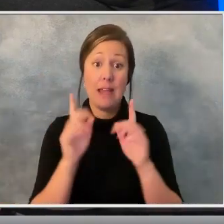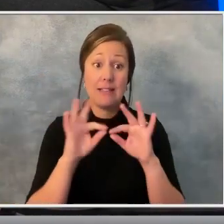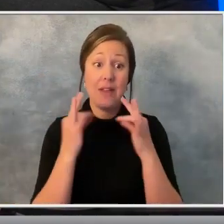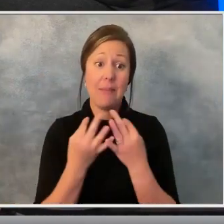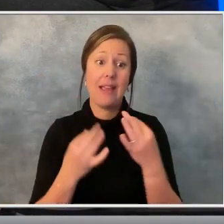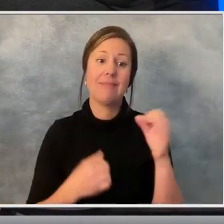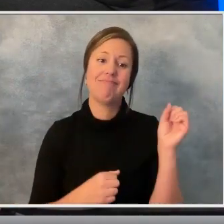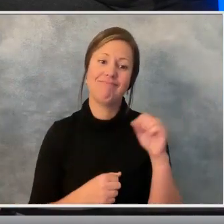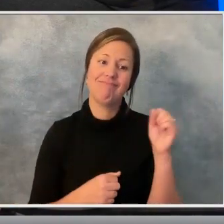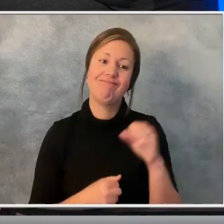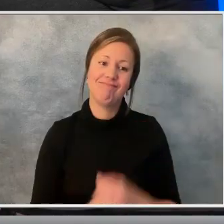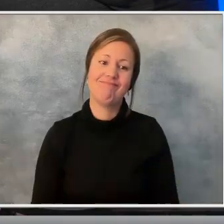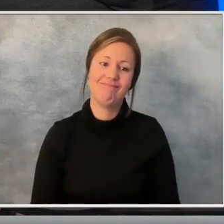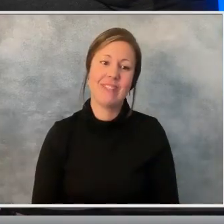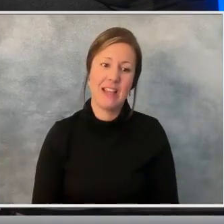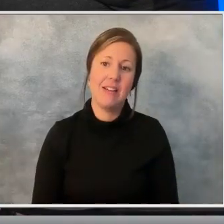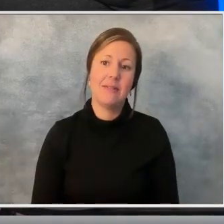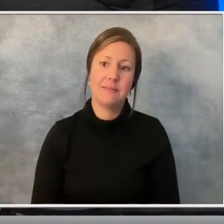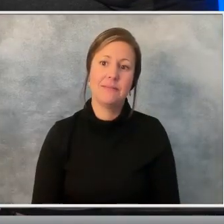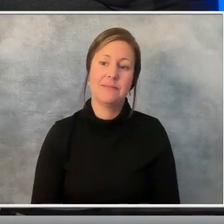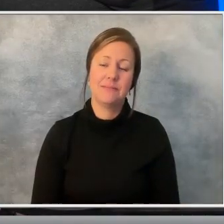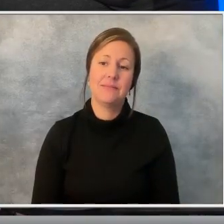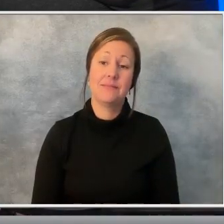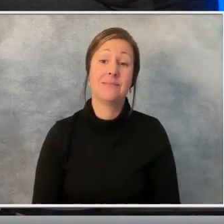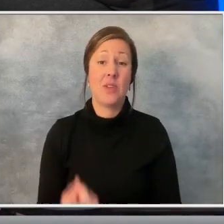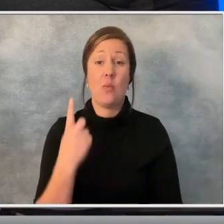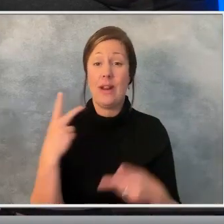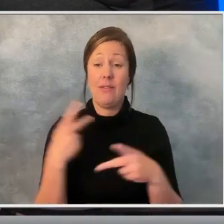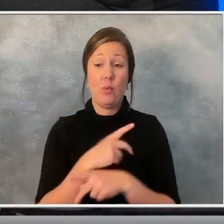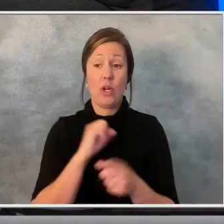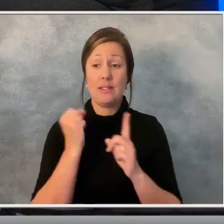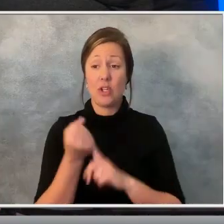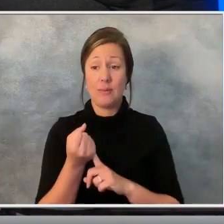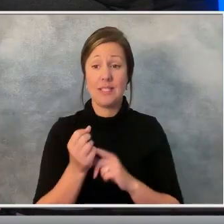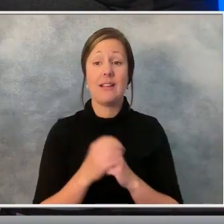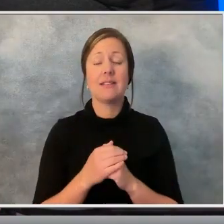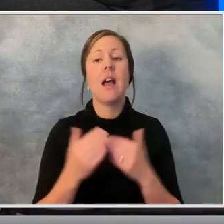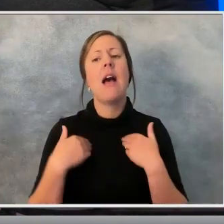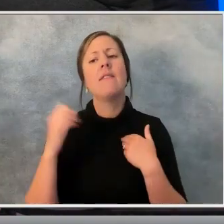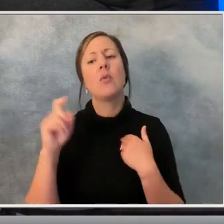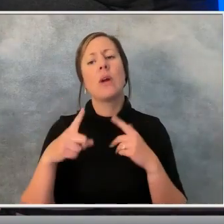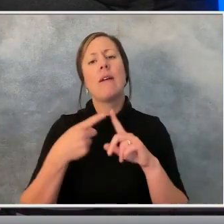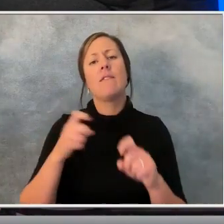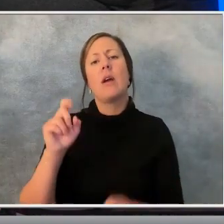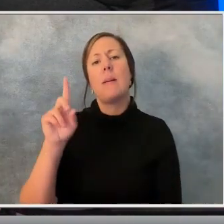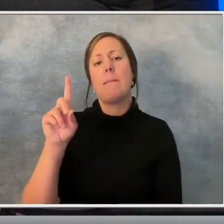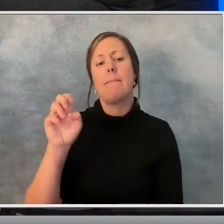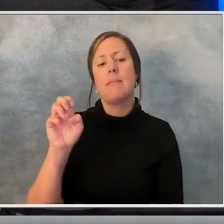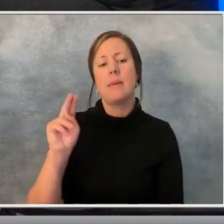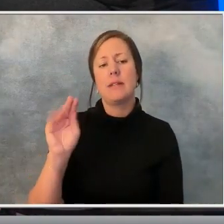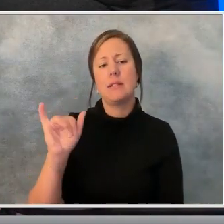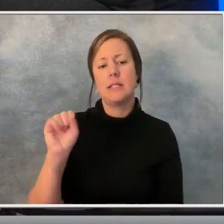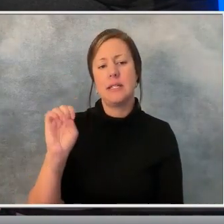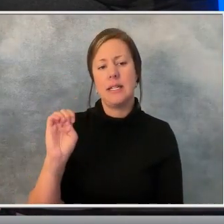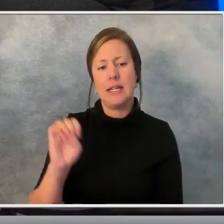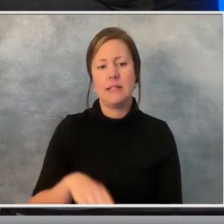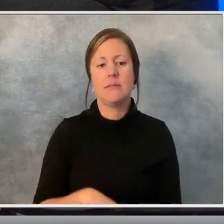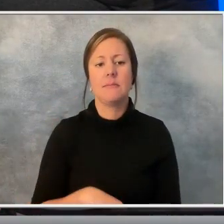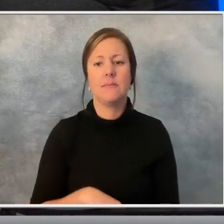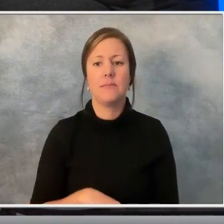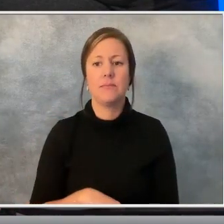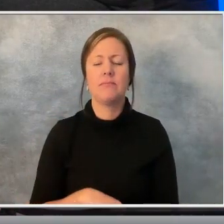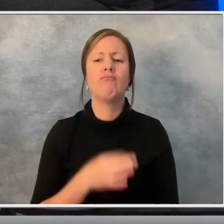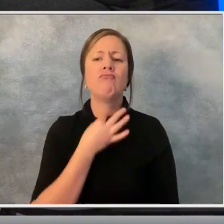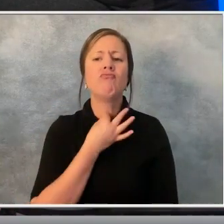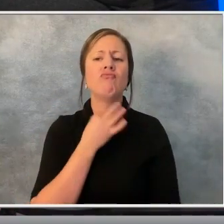worst one of the worst circumstances. Have a question from Denise. Denise wants to know, are people usually